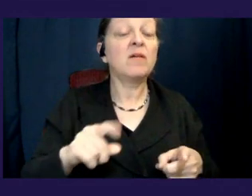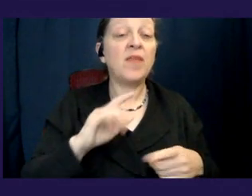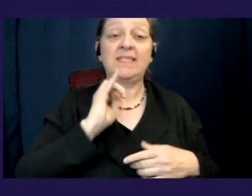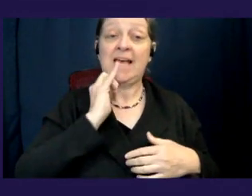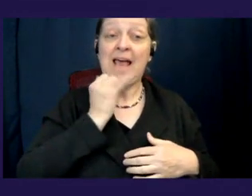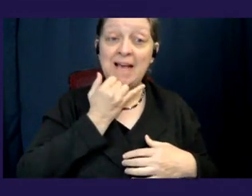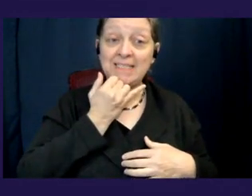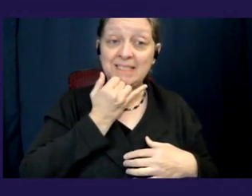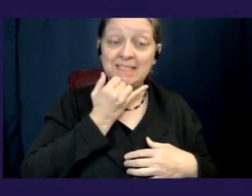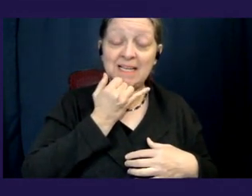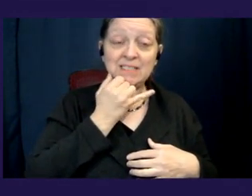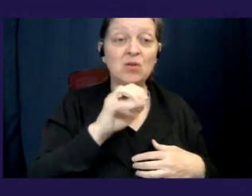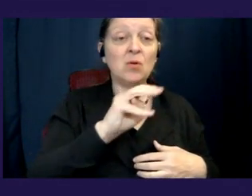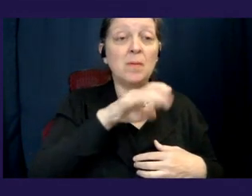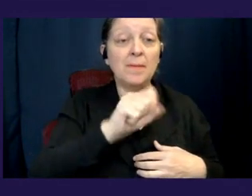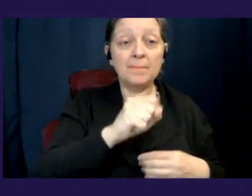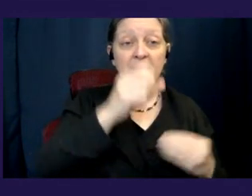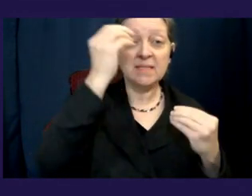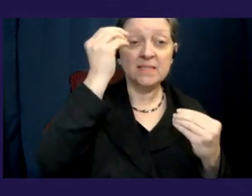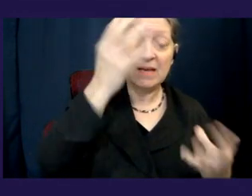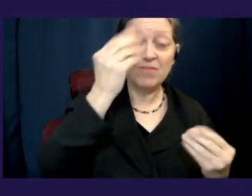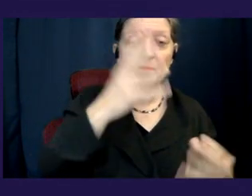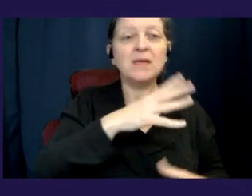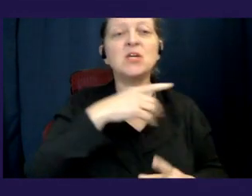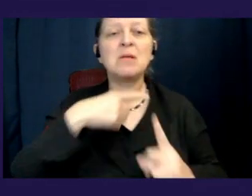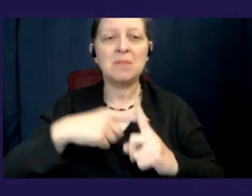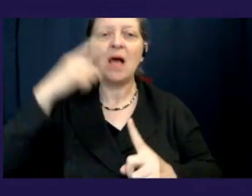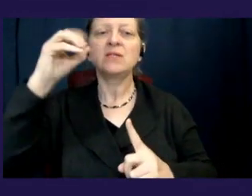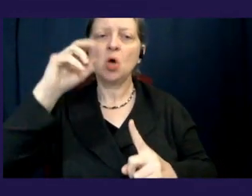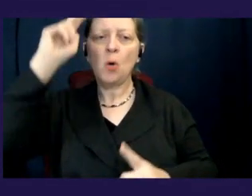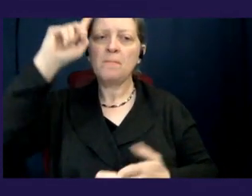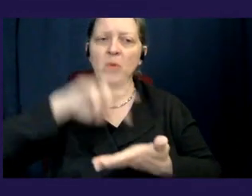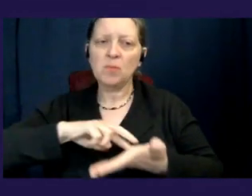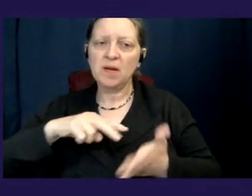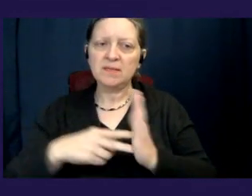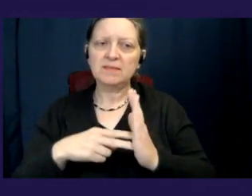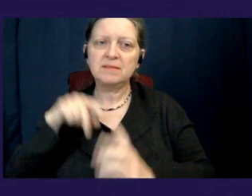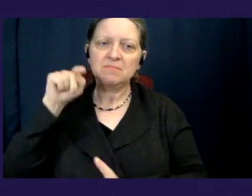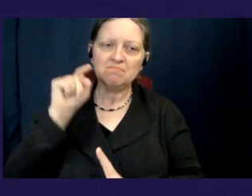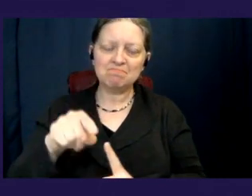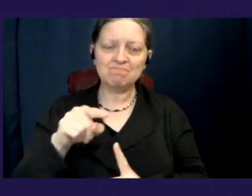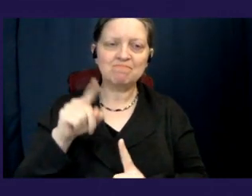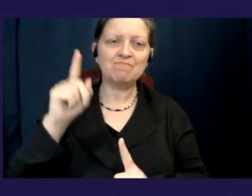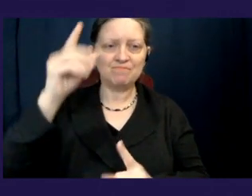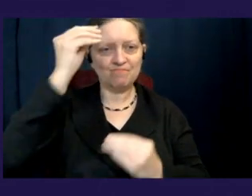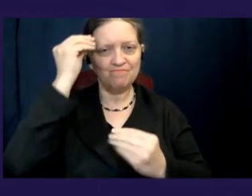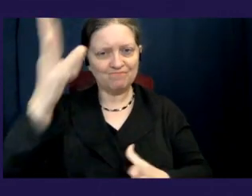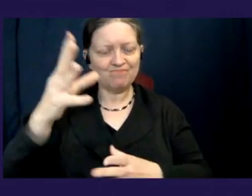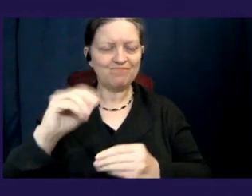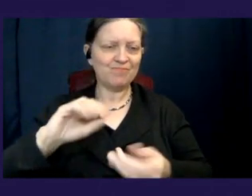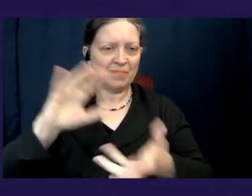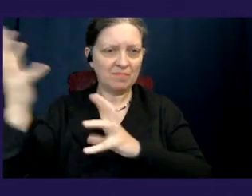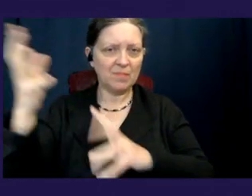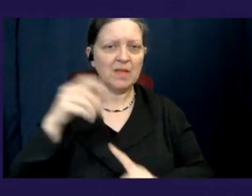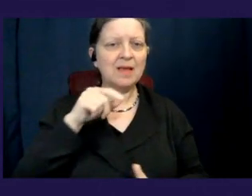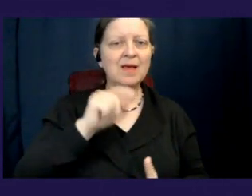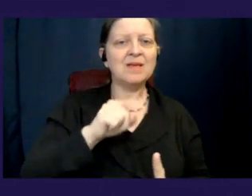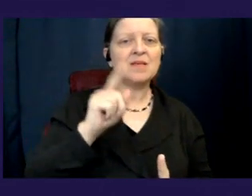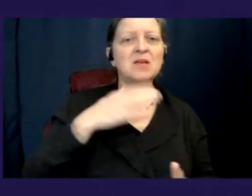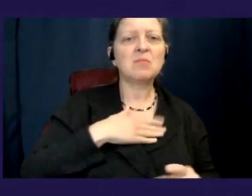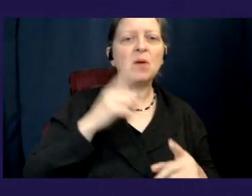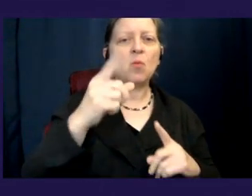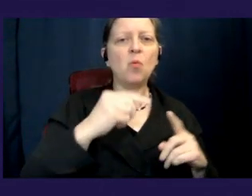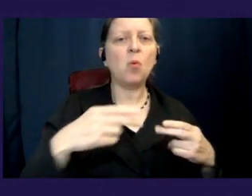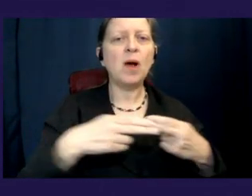also intentional manipulation. This is my one slide that references COVID. I'm not going to explain it, but this is a network that was developing around spreading